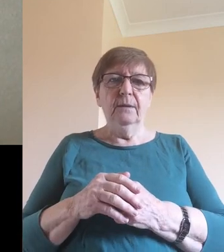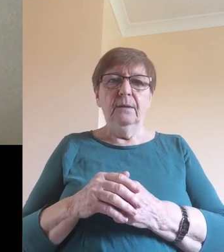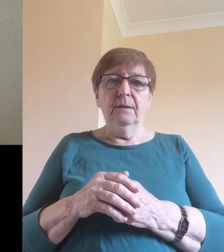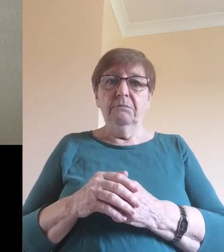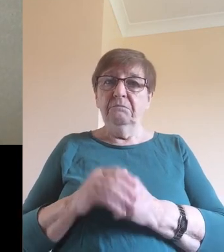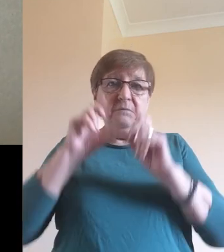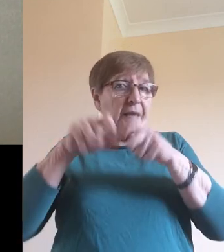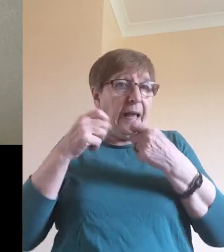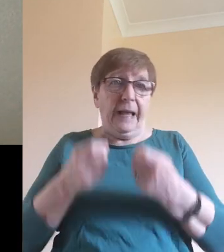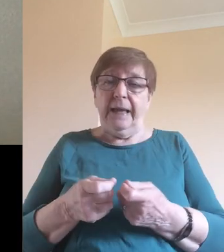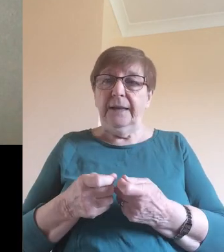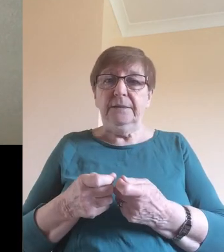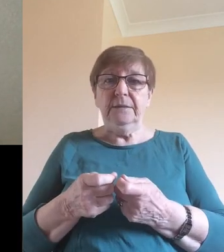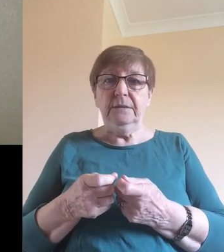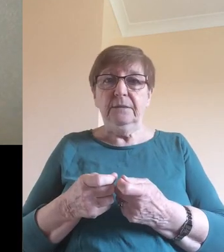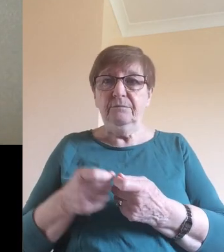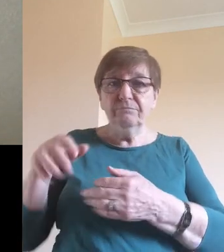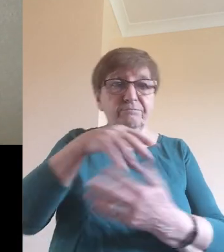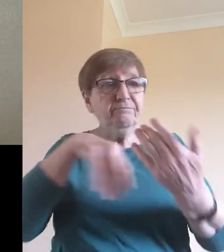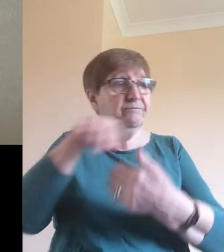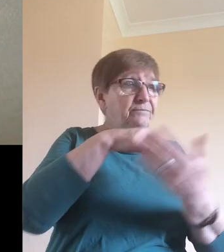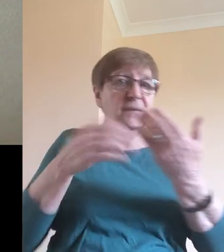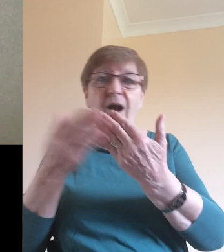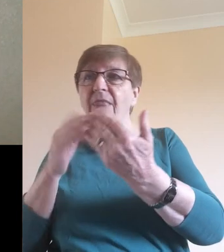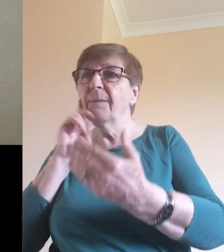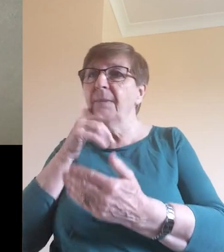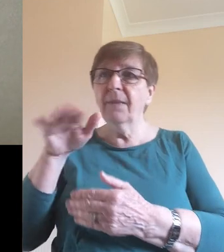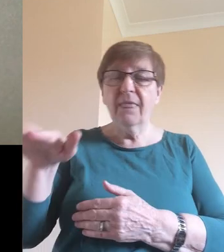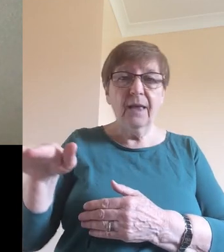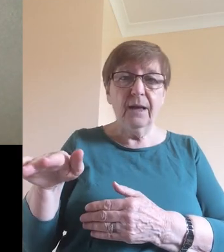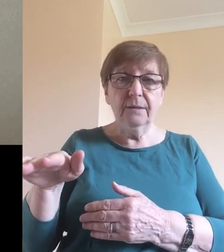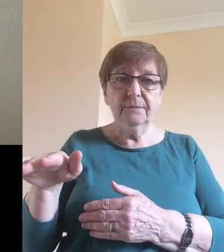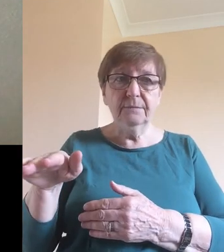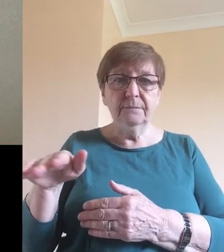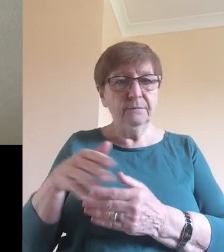no longer able to mingle with other residents,